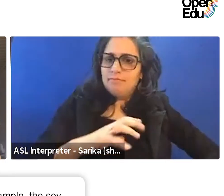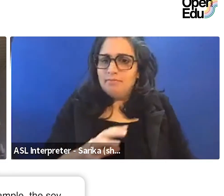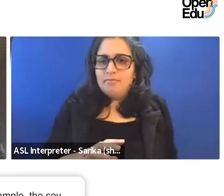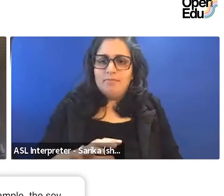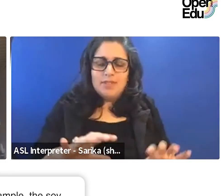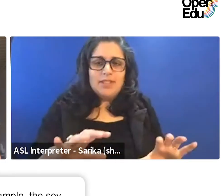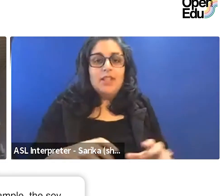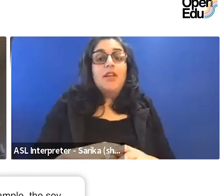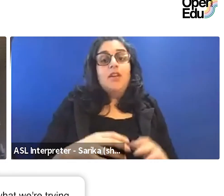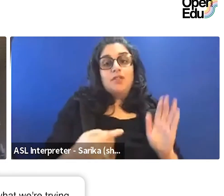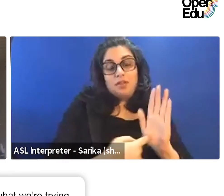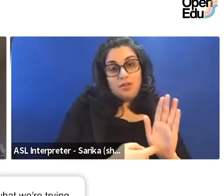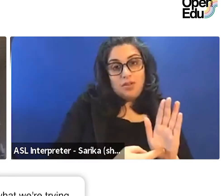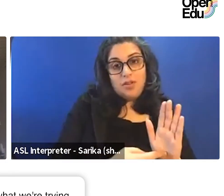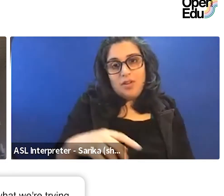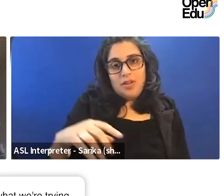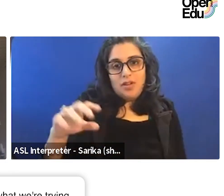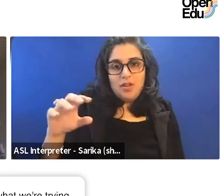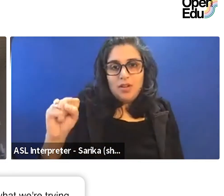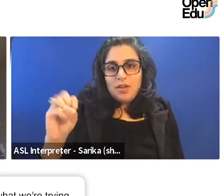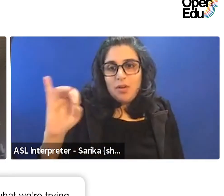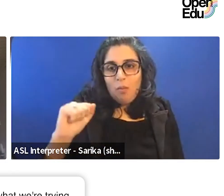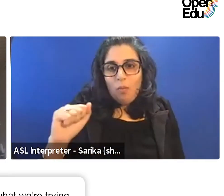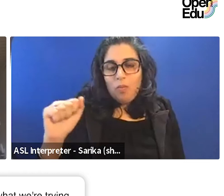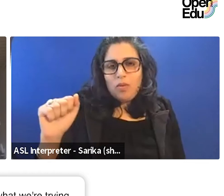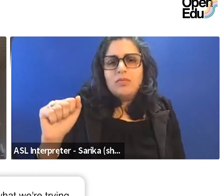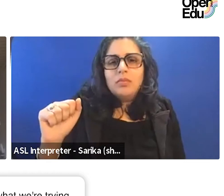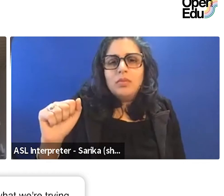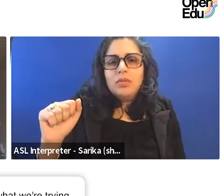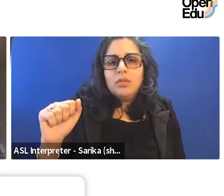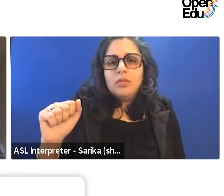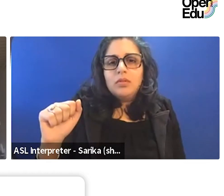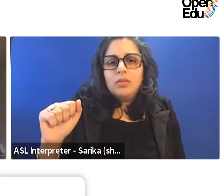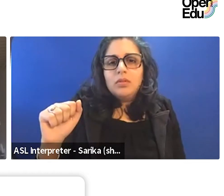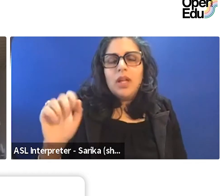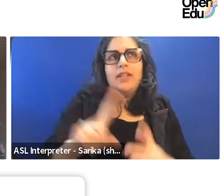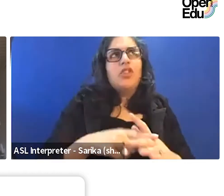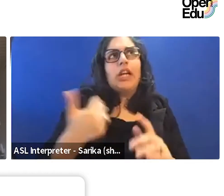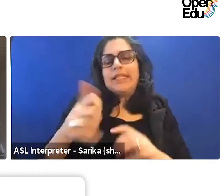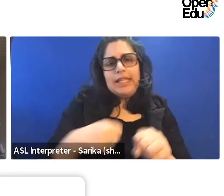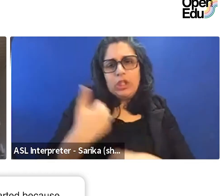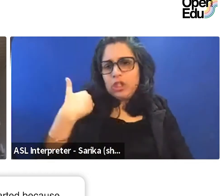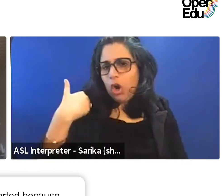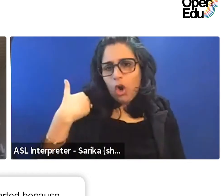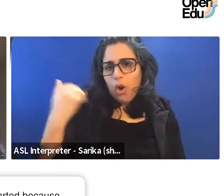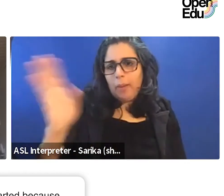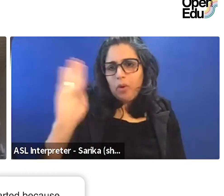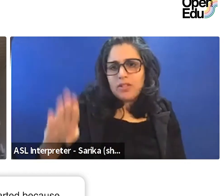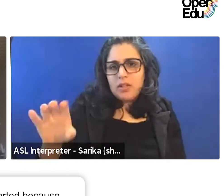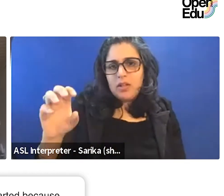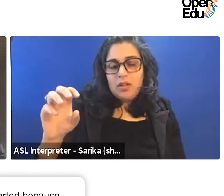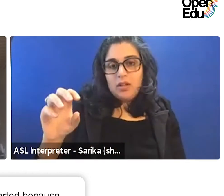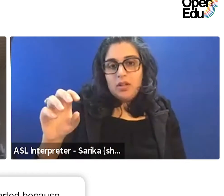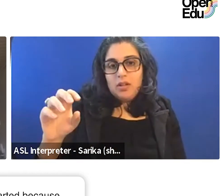soy moratorium, which is a similar thing that what we're trying to do. It started more than a decade ago in Brazil, and it started because